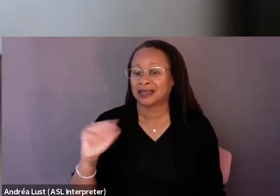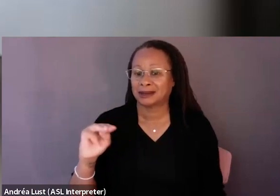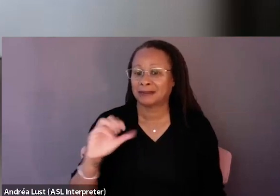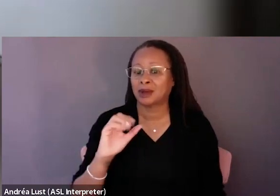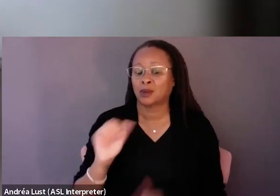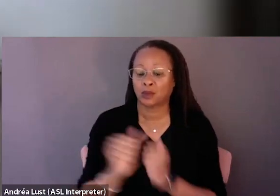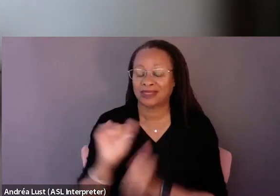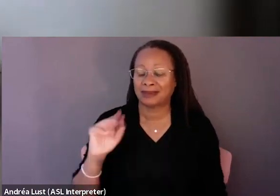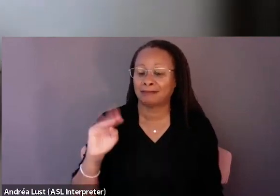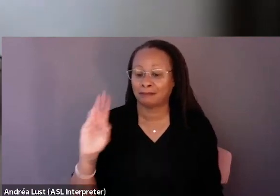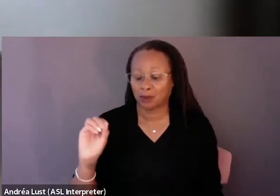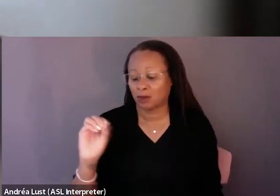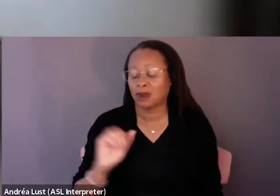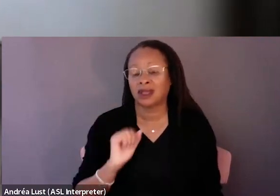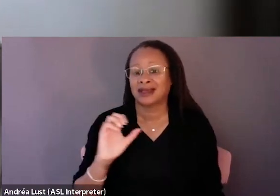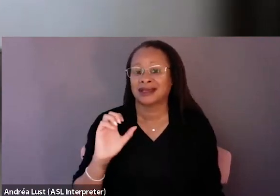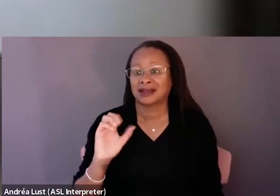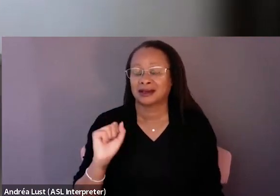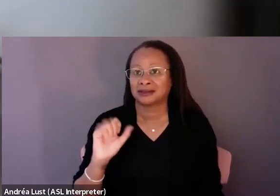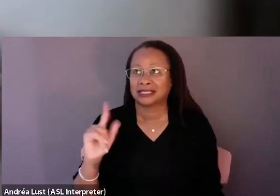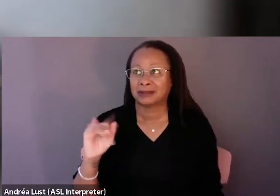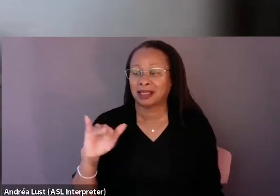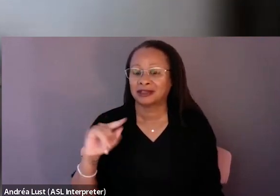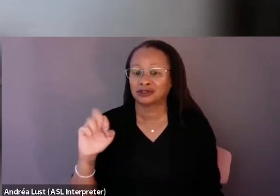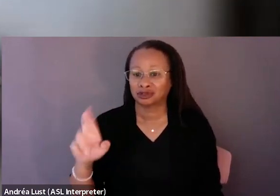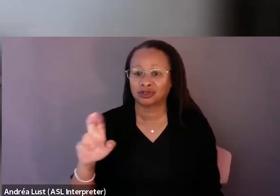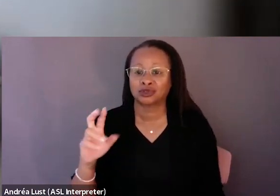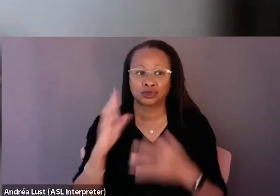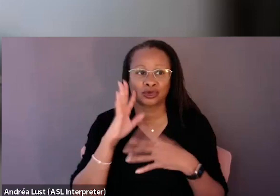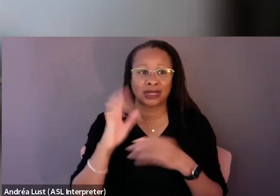different kind of movement other than handheld style,